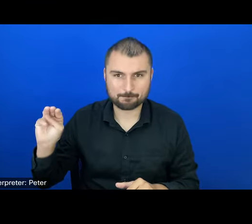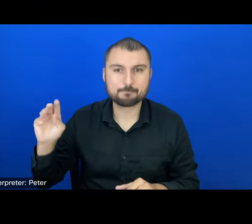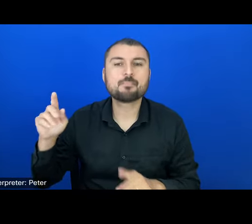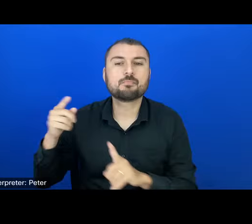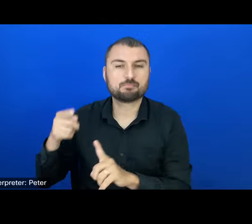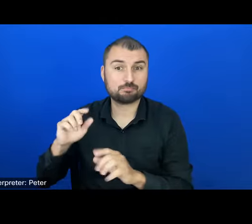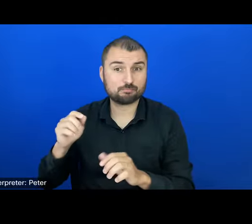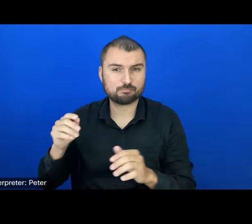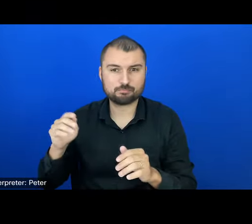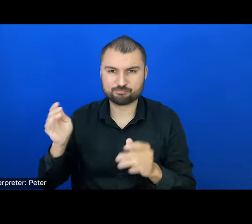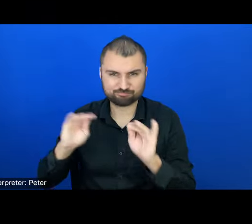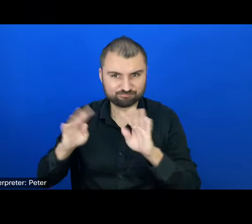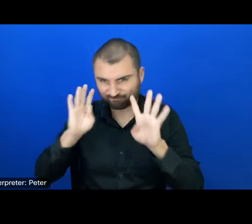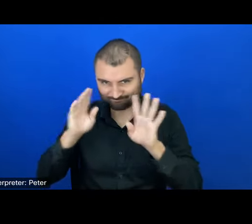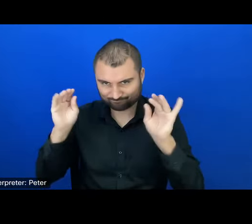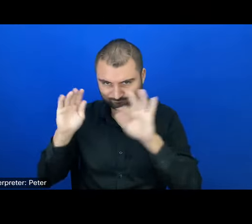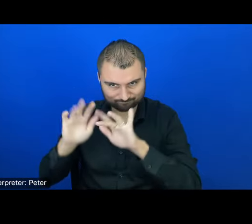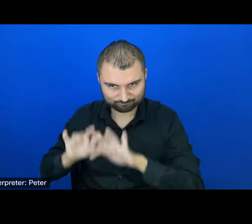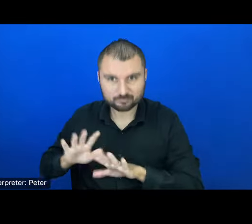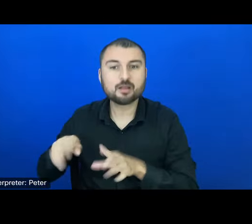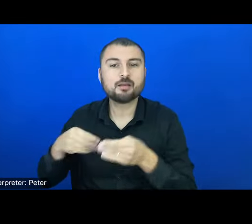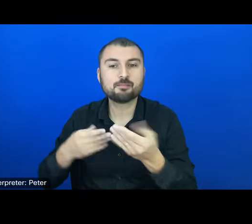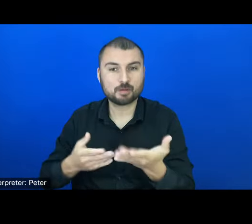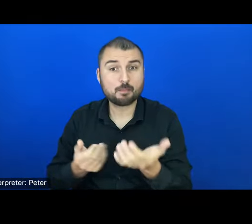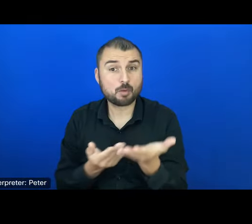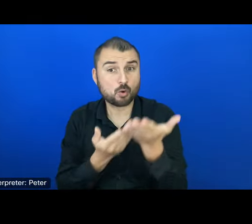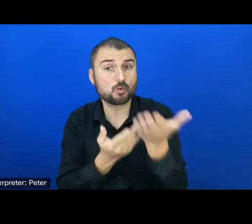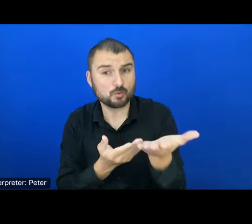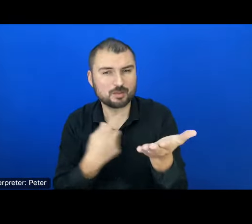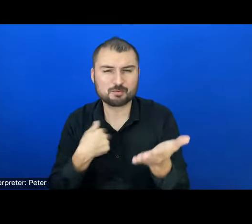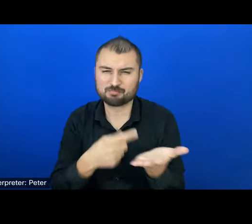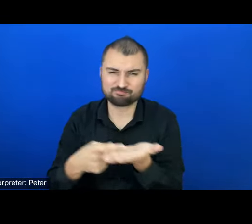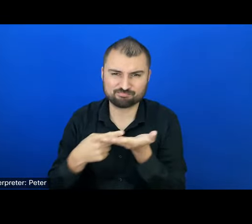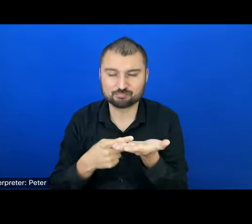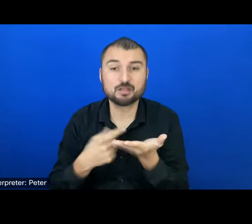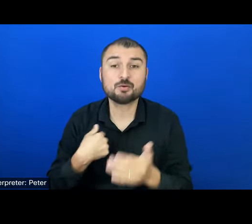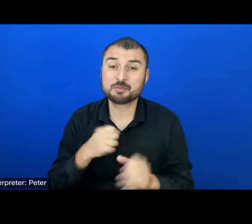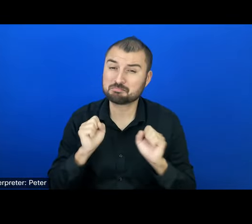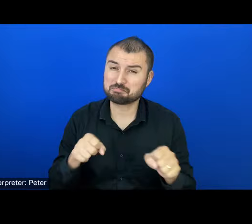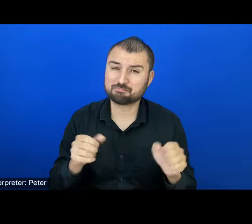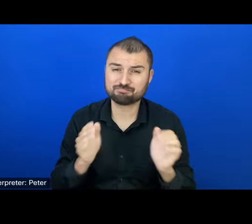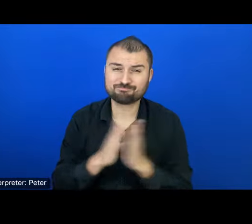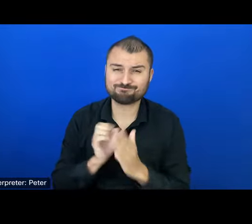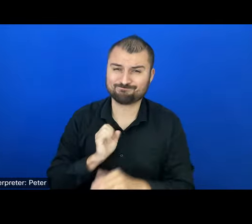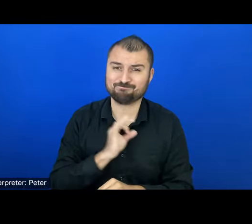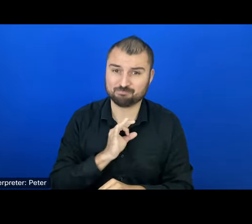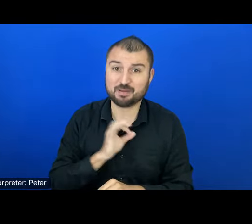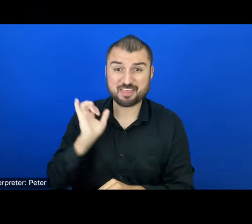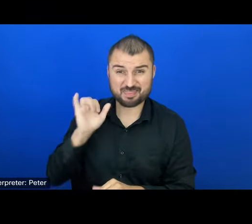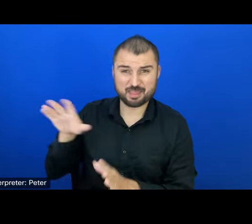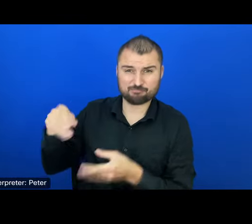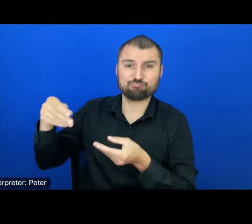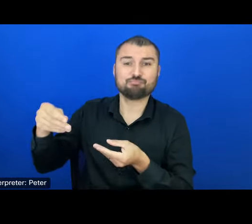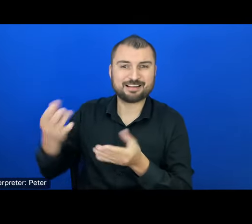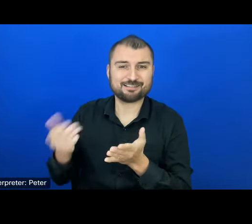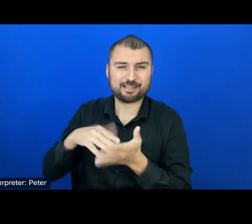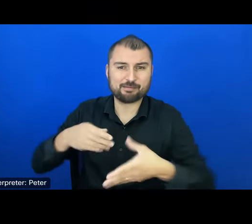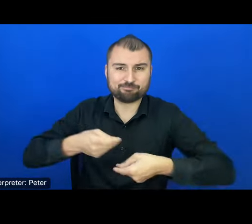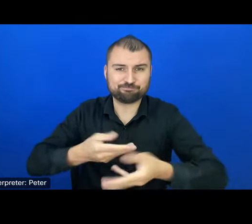proposal that we discussed, and we could ask staff to redistribute that to the